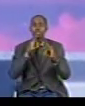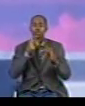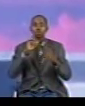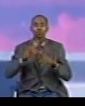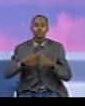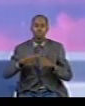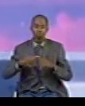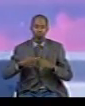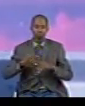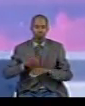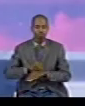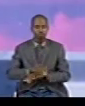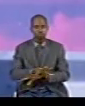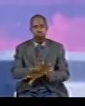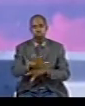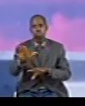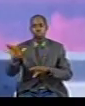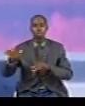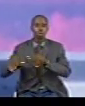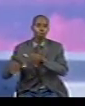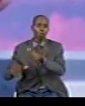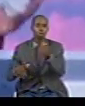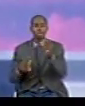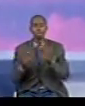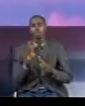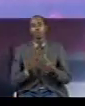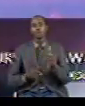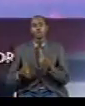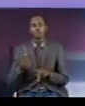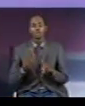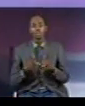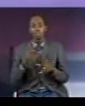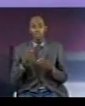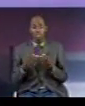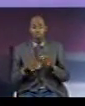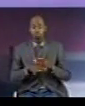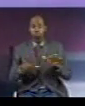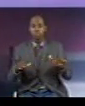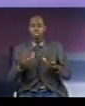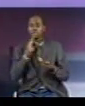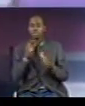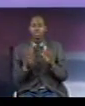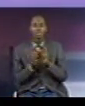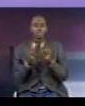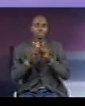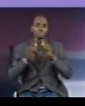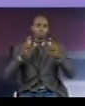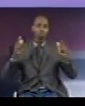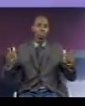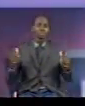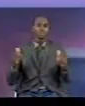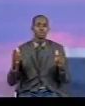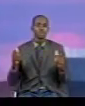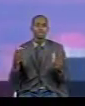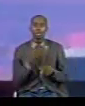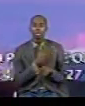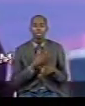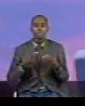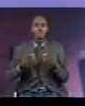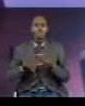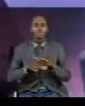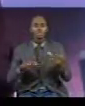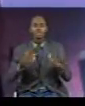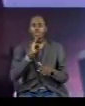greater than a household. It's greater than a community. And the Lamb is for